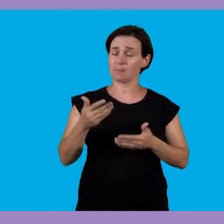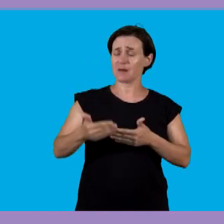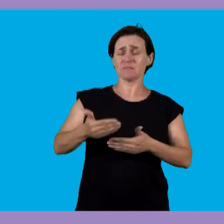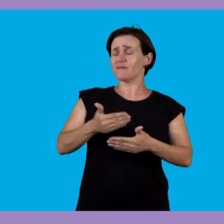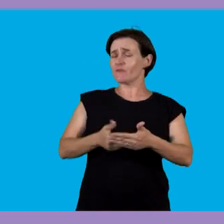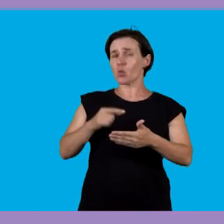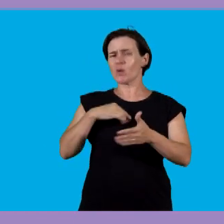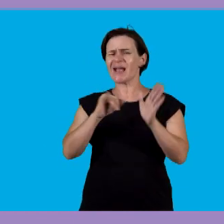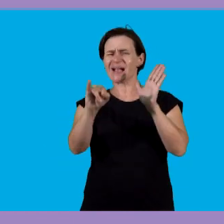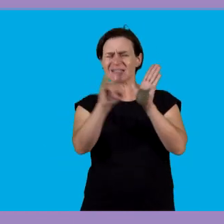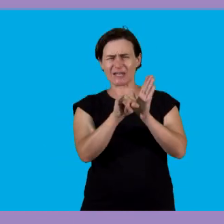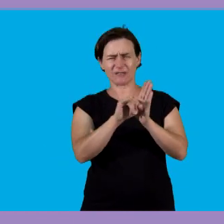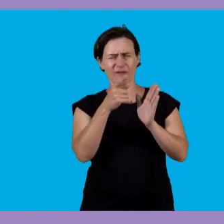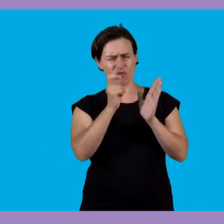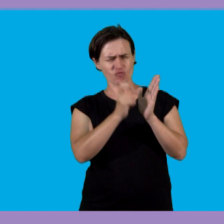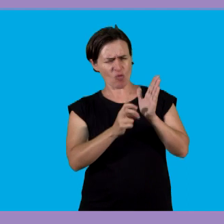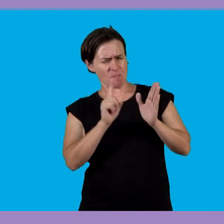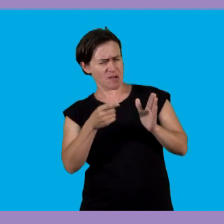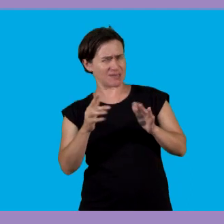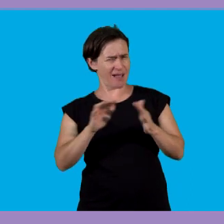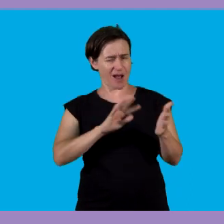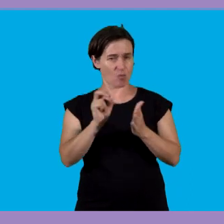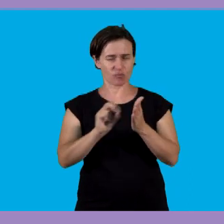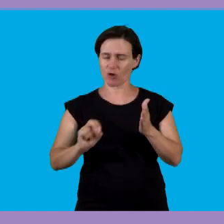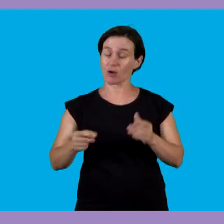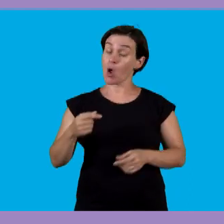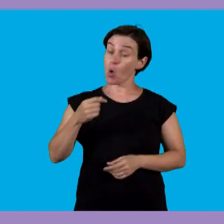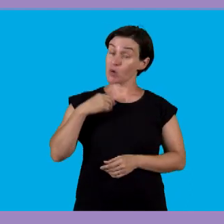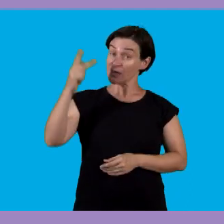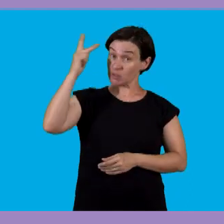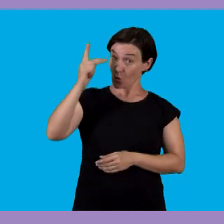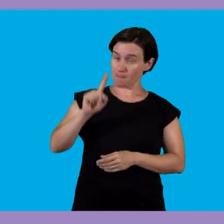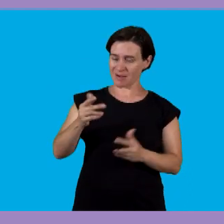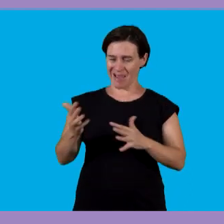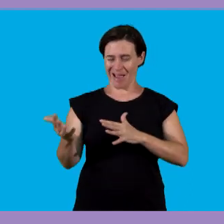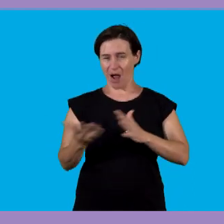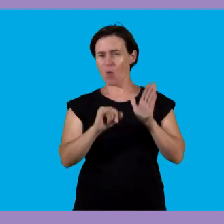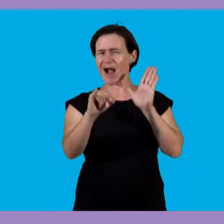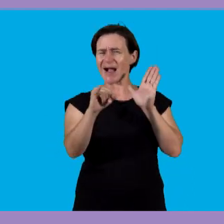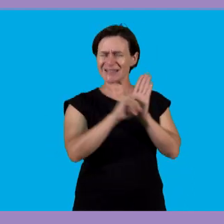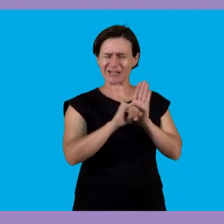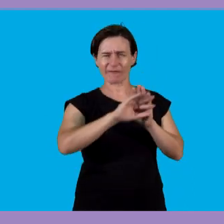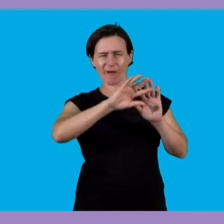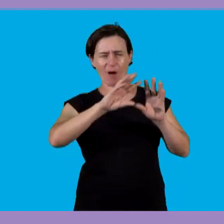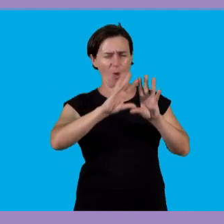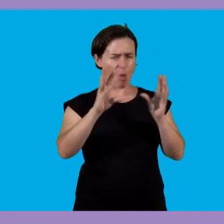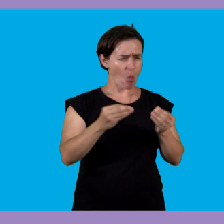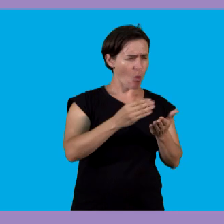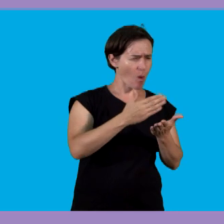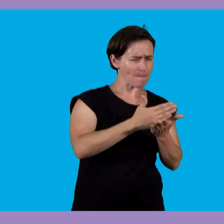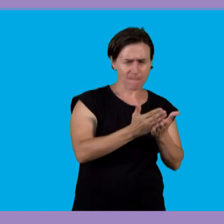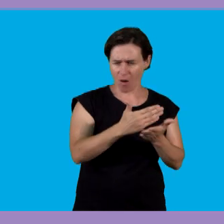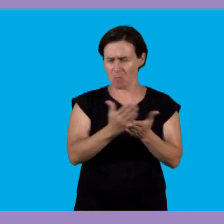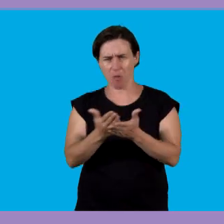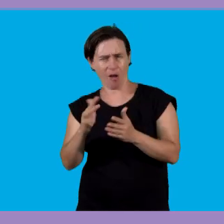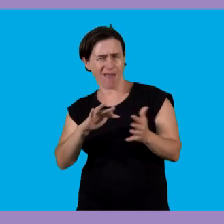we can identify the conventions of writing algebra, we need to know how to identify all the components